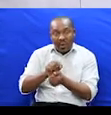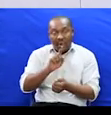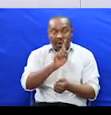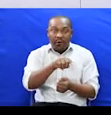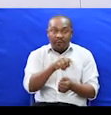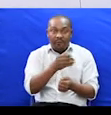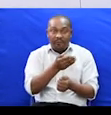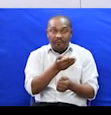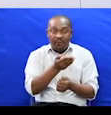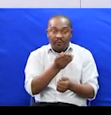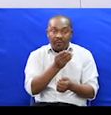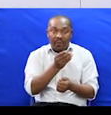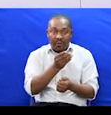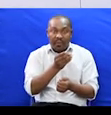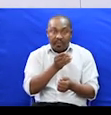of an